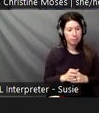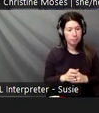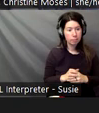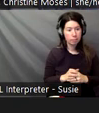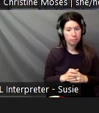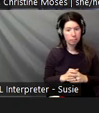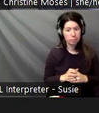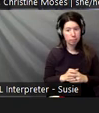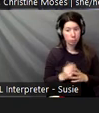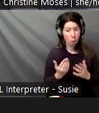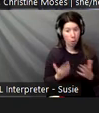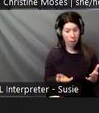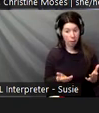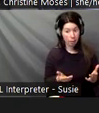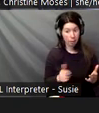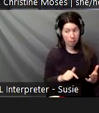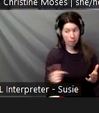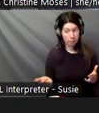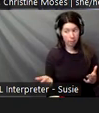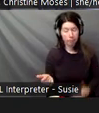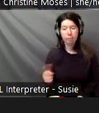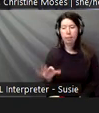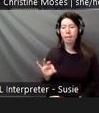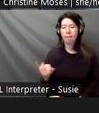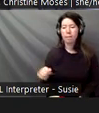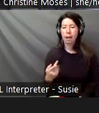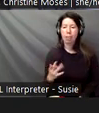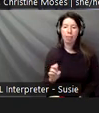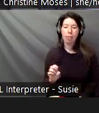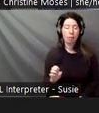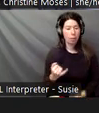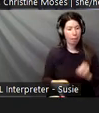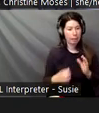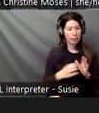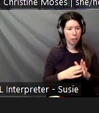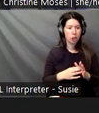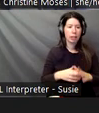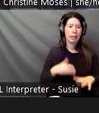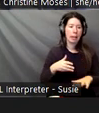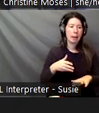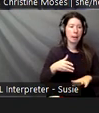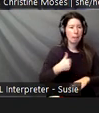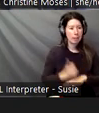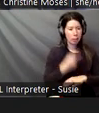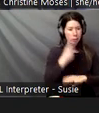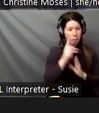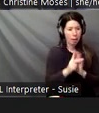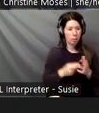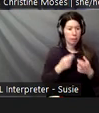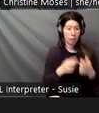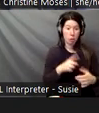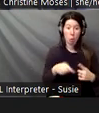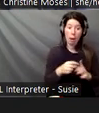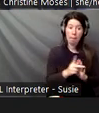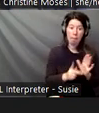Okay. You want to take it on now? Yep. So final section, implementation of policy recommendations. When a policy recommendation